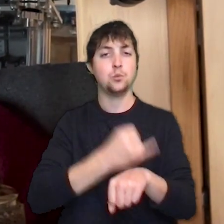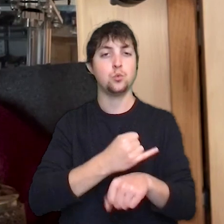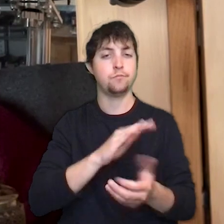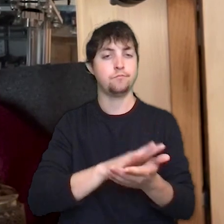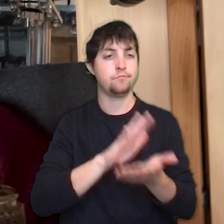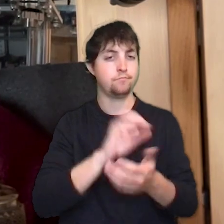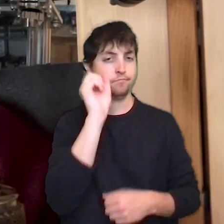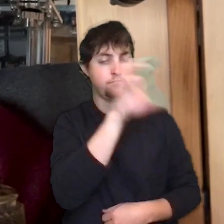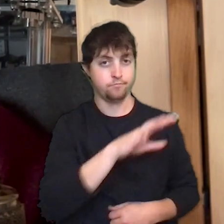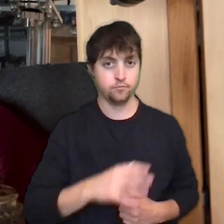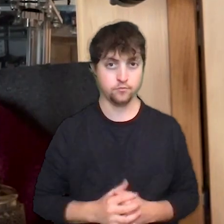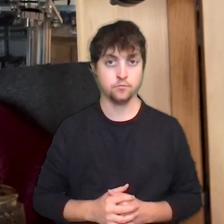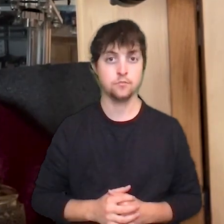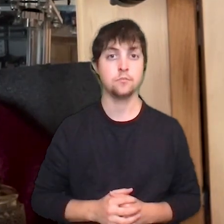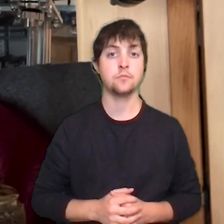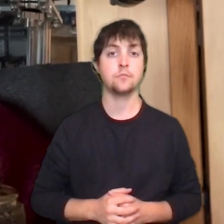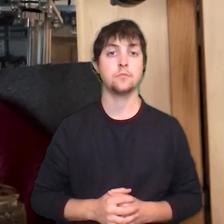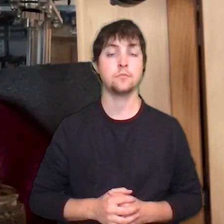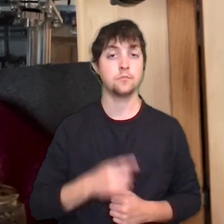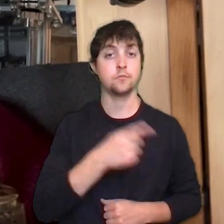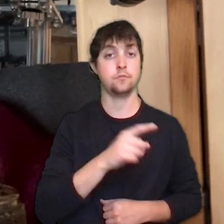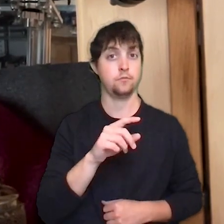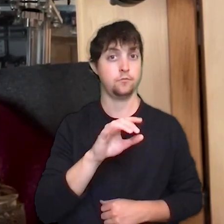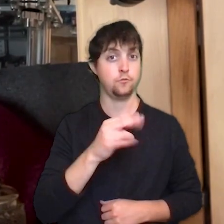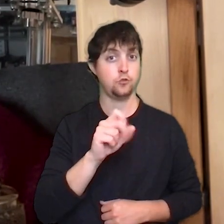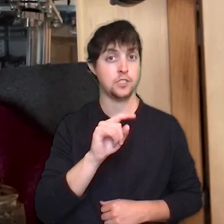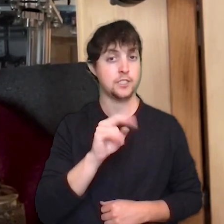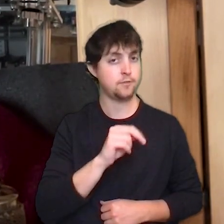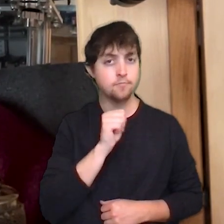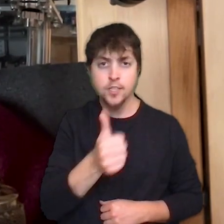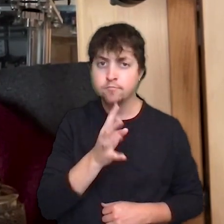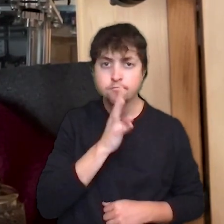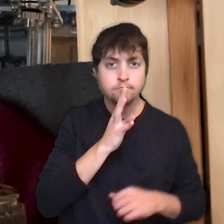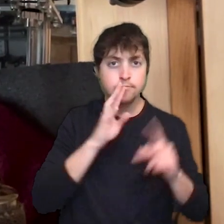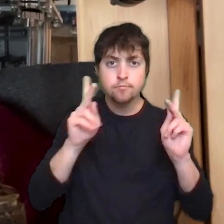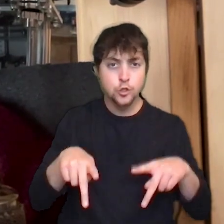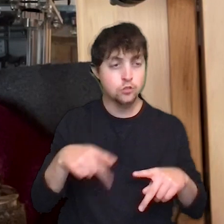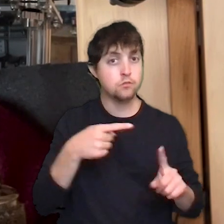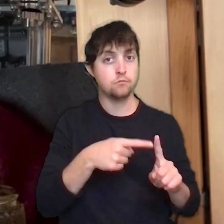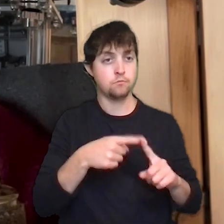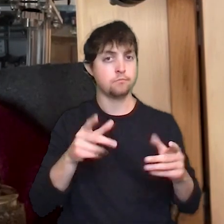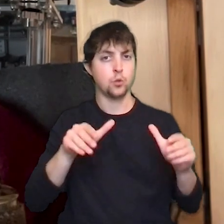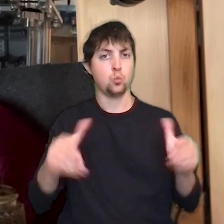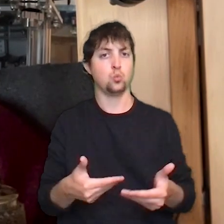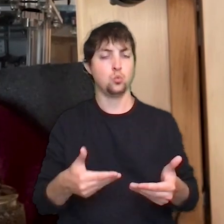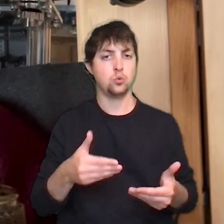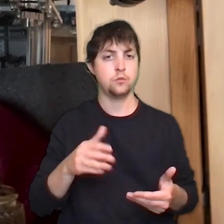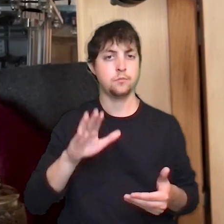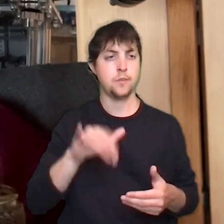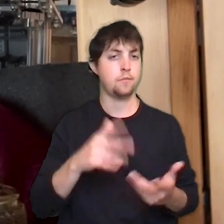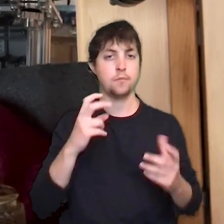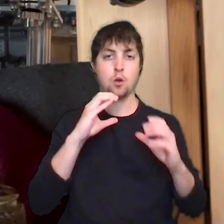the provincial institution. A non-speaking person, Justin was